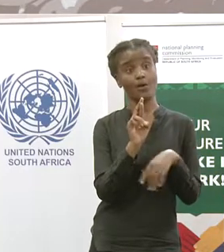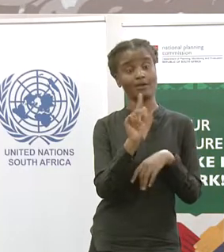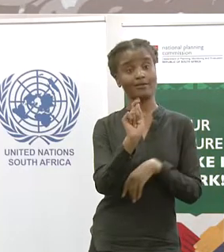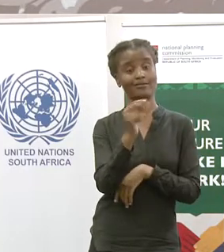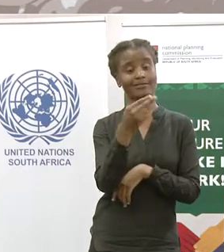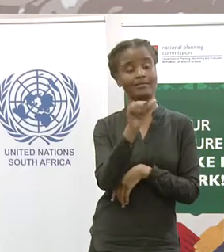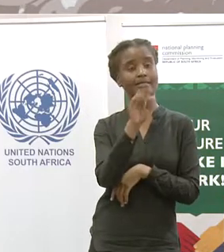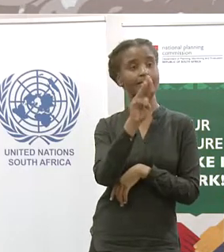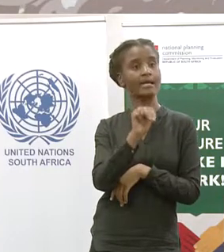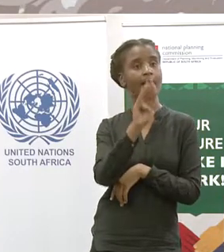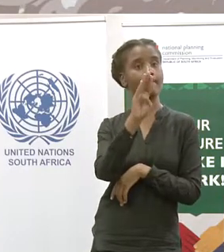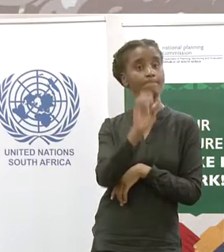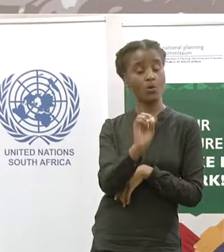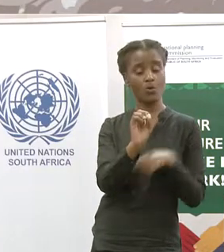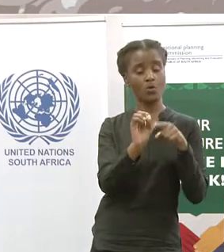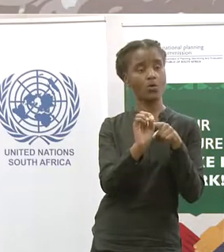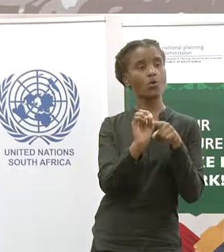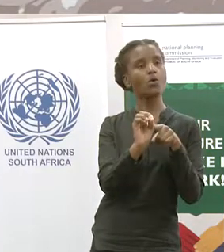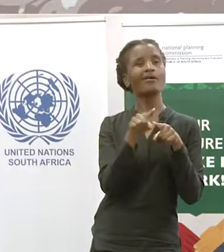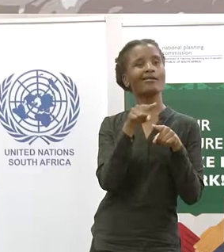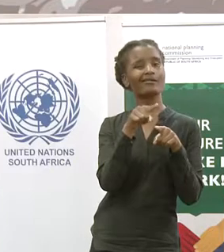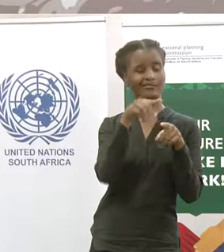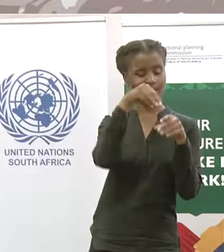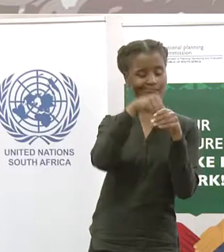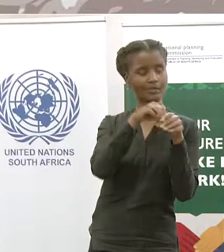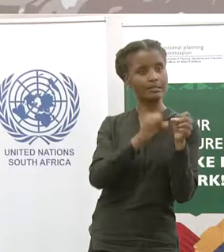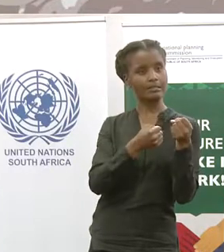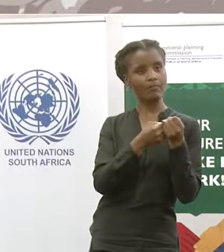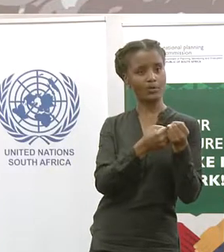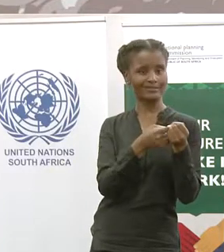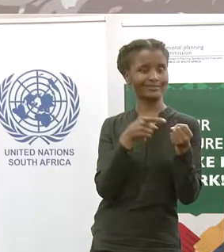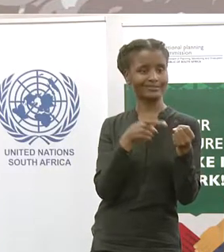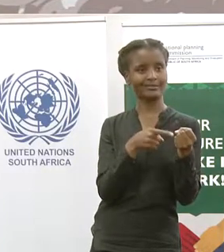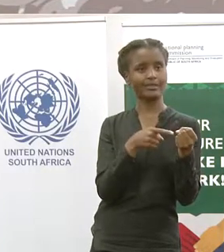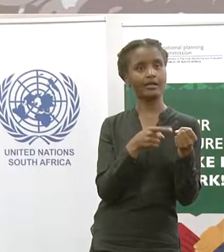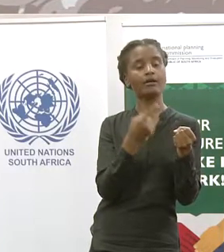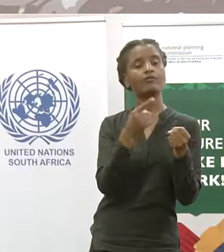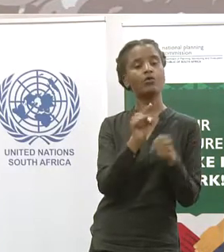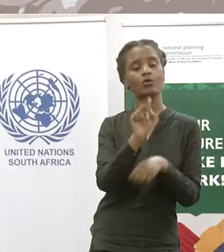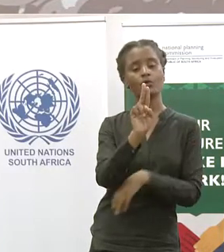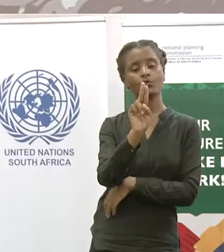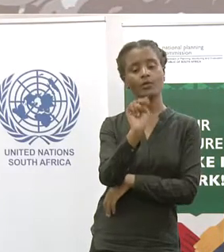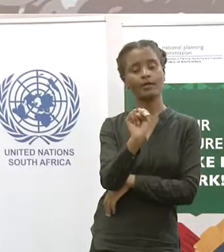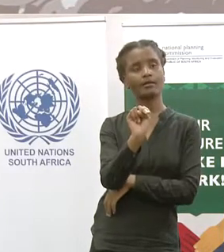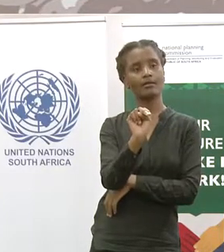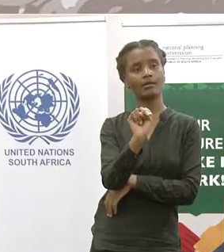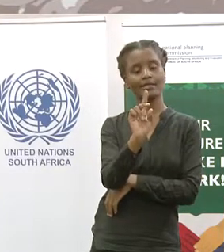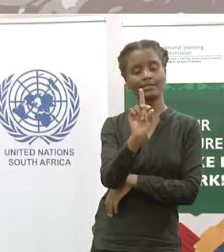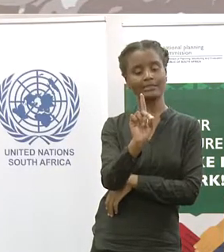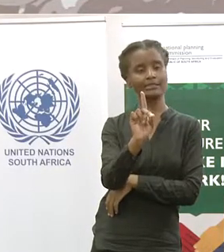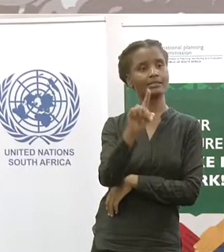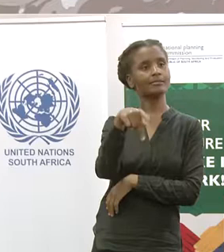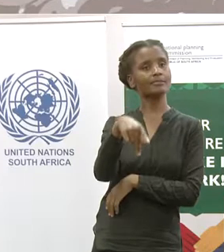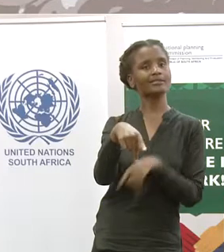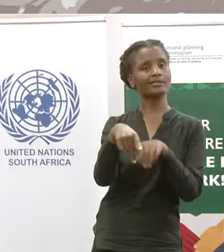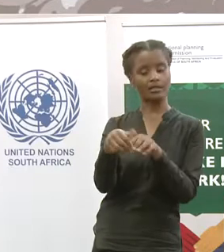an integral part of that support package that the UNDP with partners is involved in terms